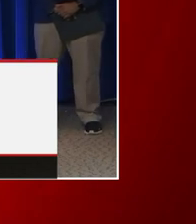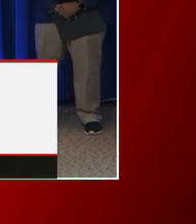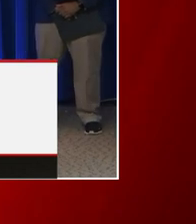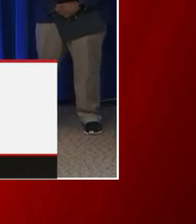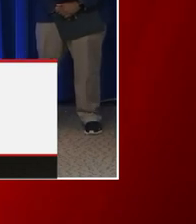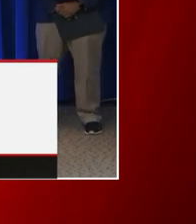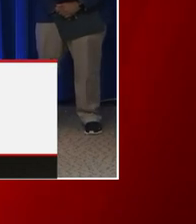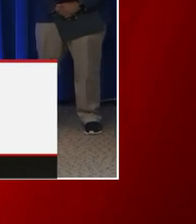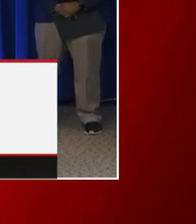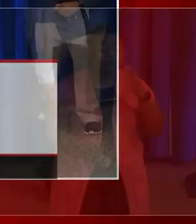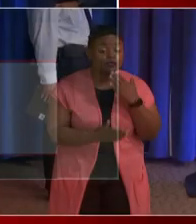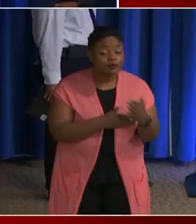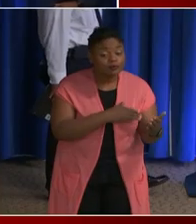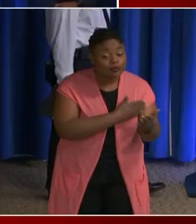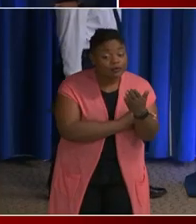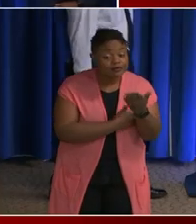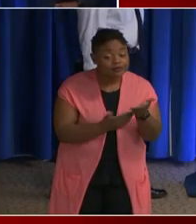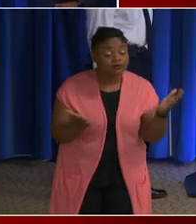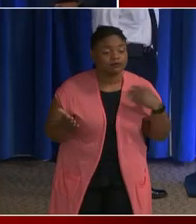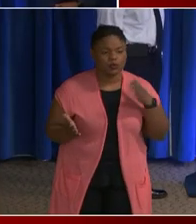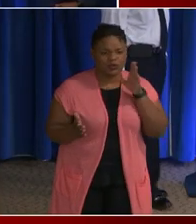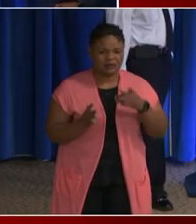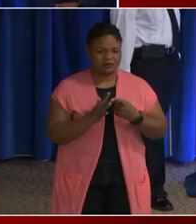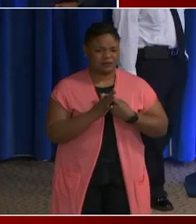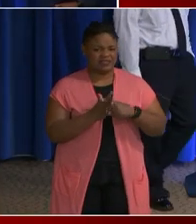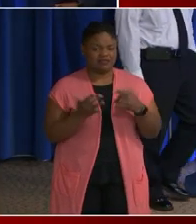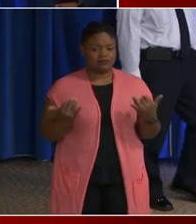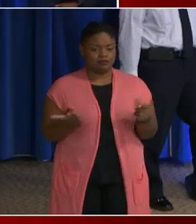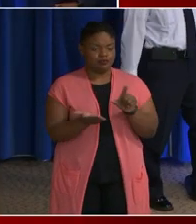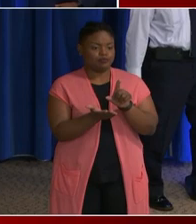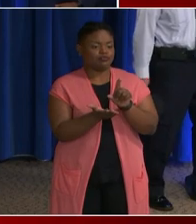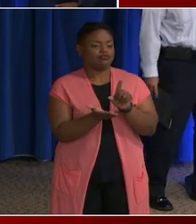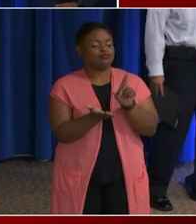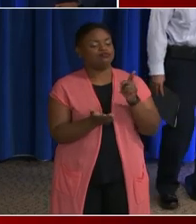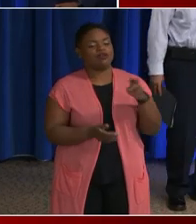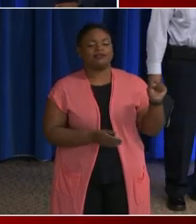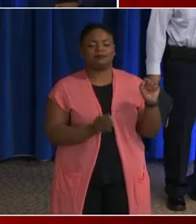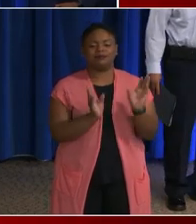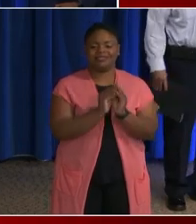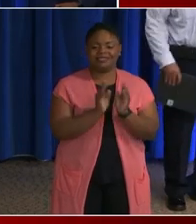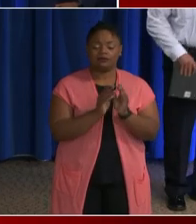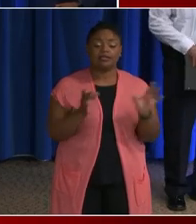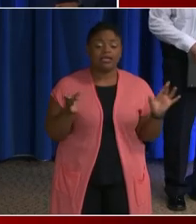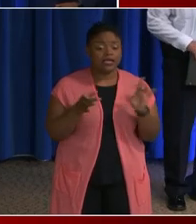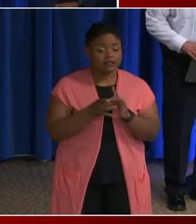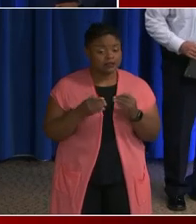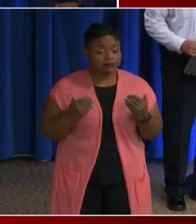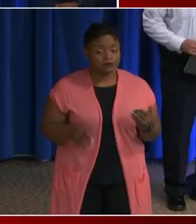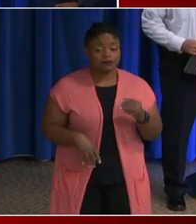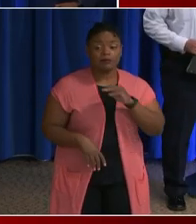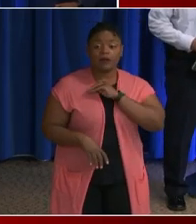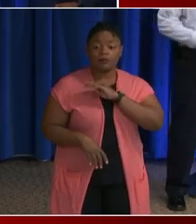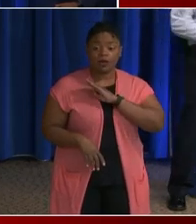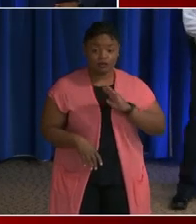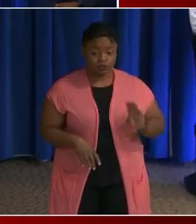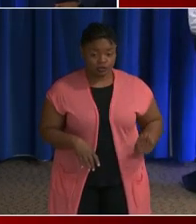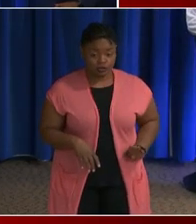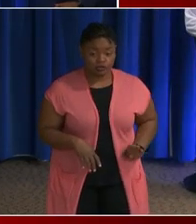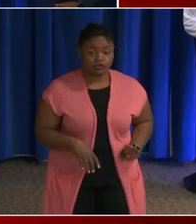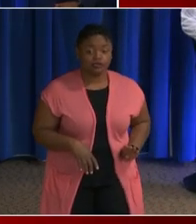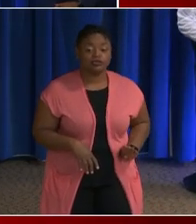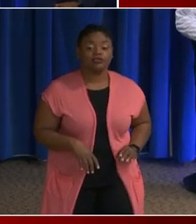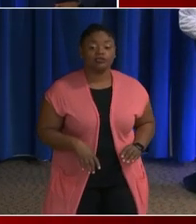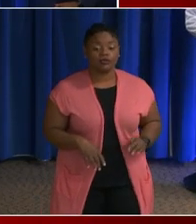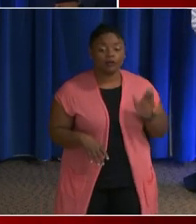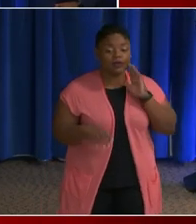Good morning. I'm going to begin this press conference. This is a joint press conference that the mayor and I have been doing since the pandemic and these